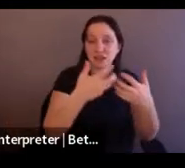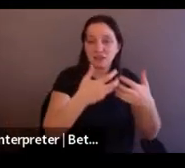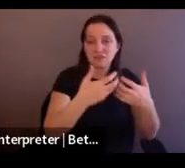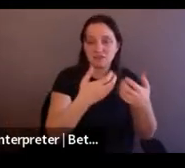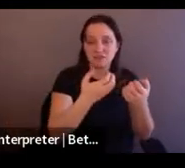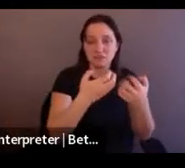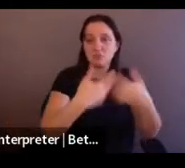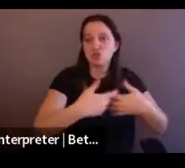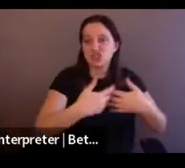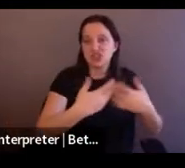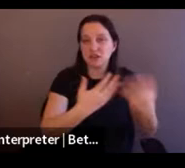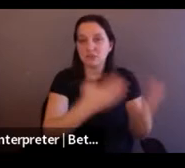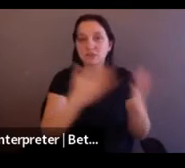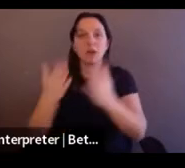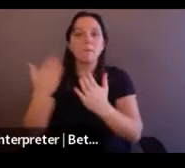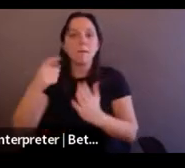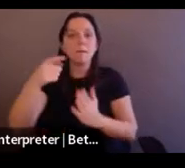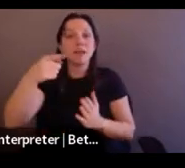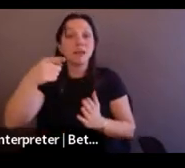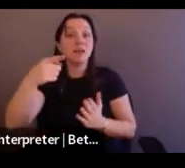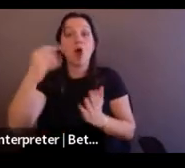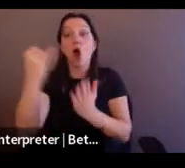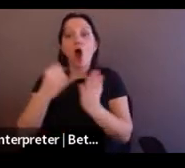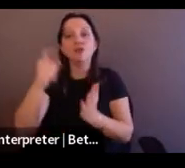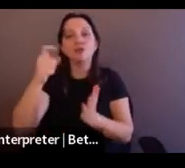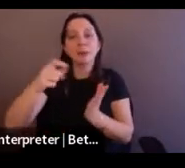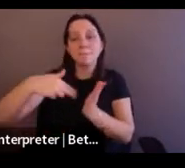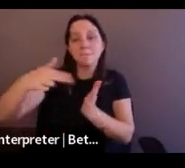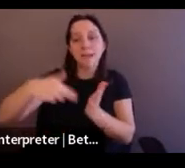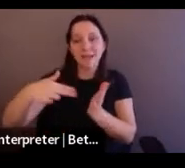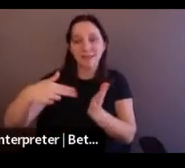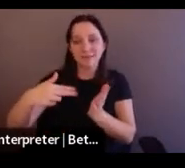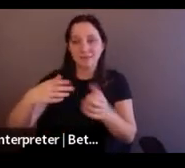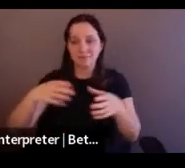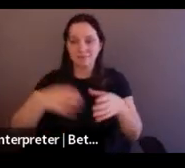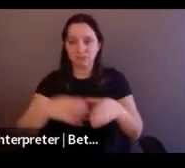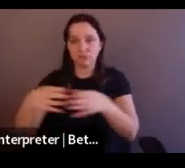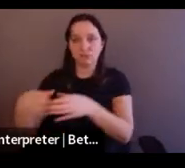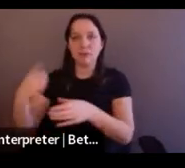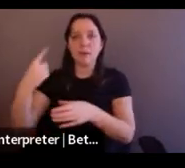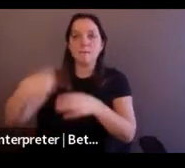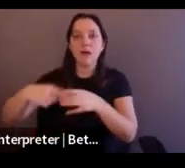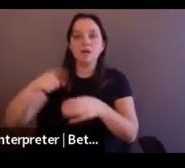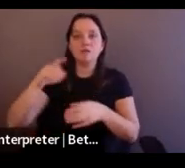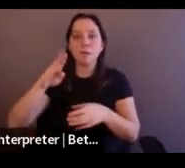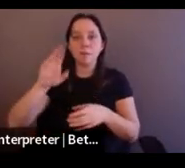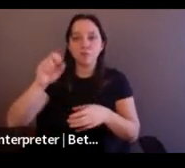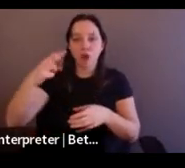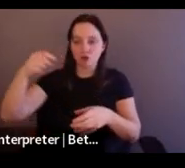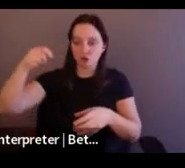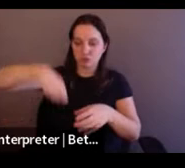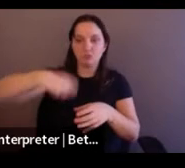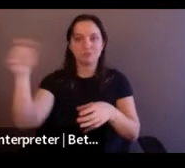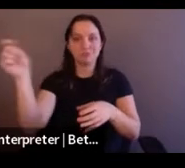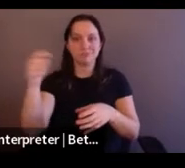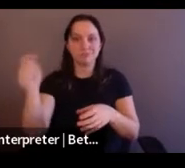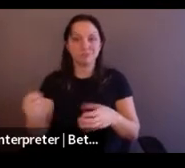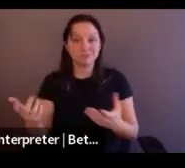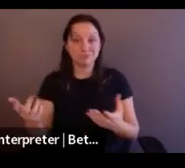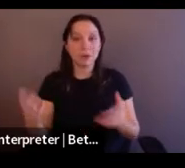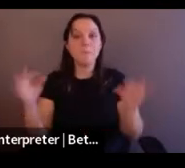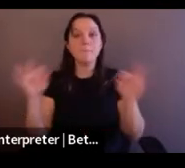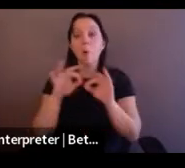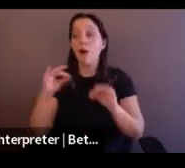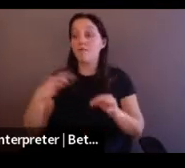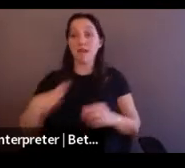is needed. So when somebody walks in the door and is taking their own time to work for your organization, you know, you're ready to go. You're able to give them what they need to